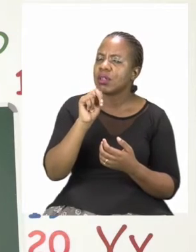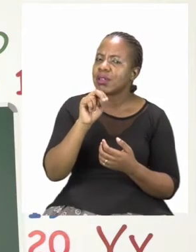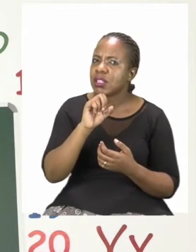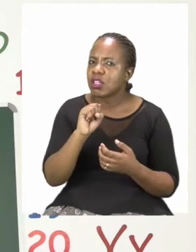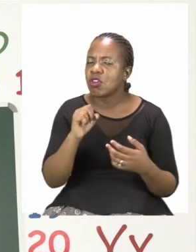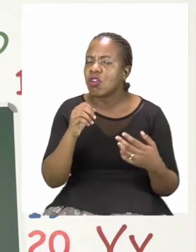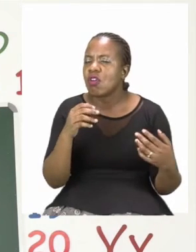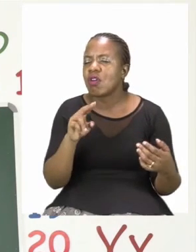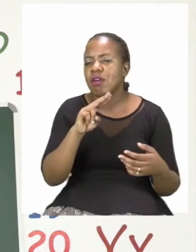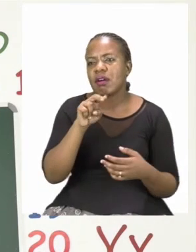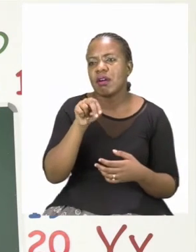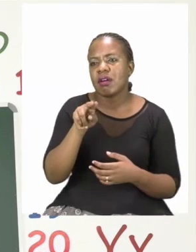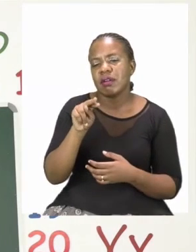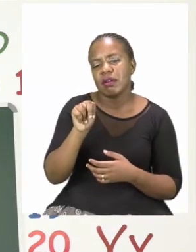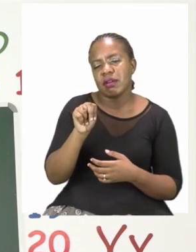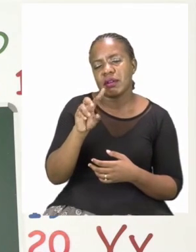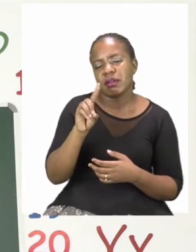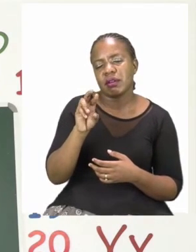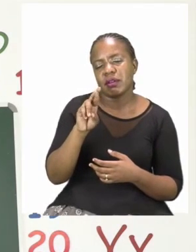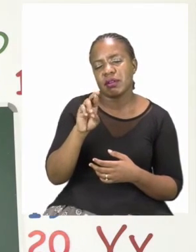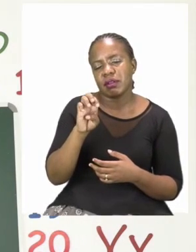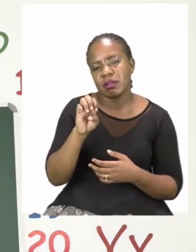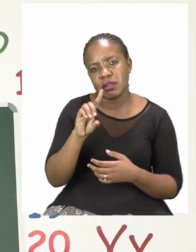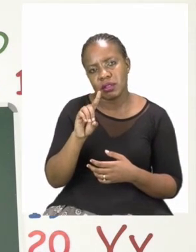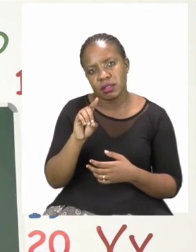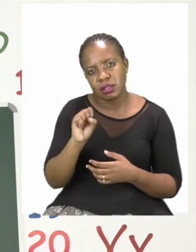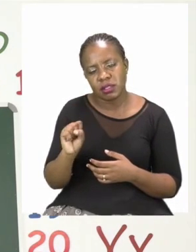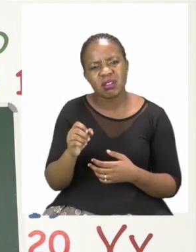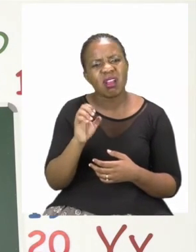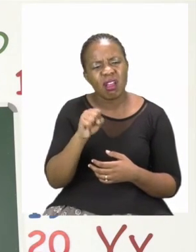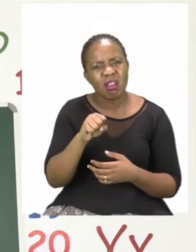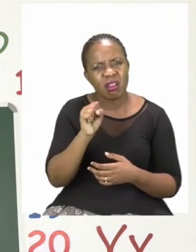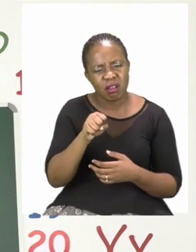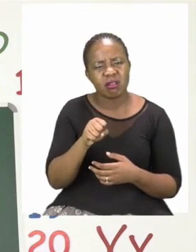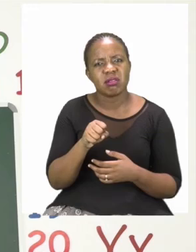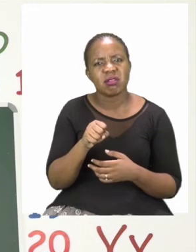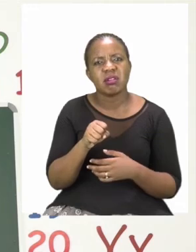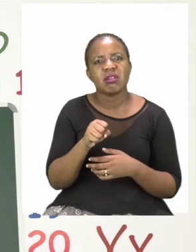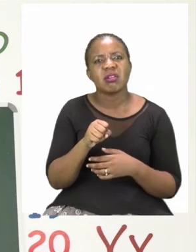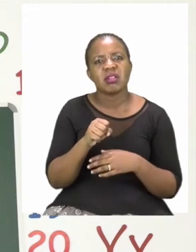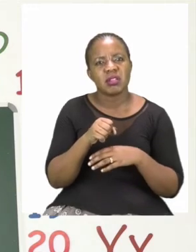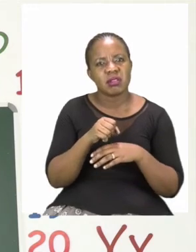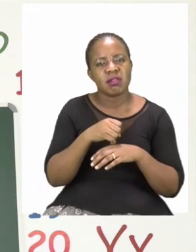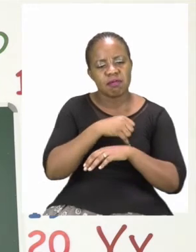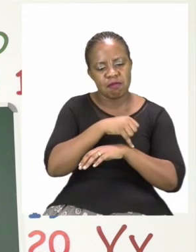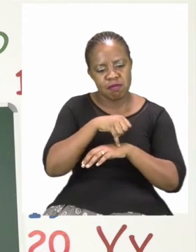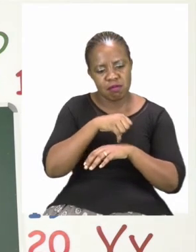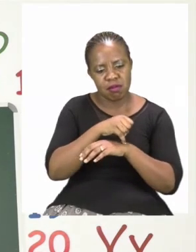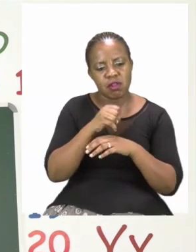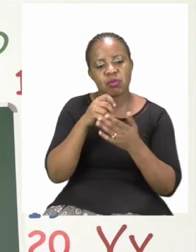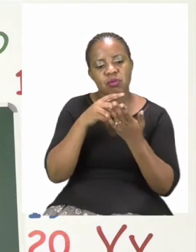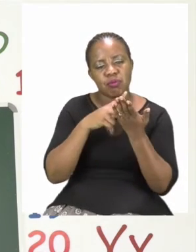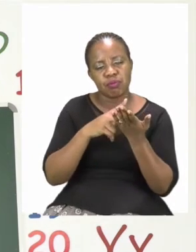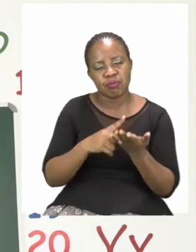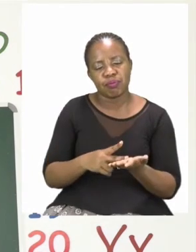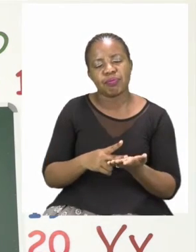Yes, boys and girls, it is sitting under hundreds. So now we can say